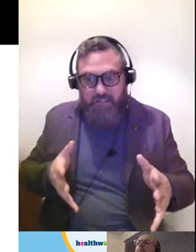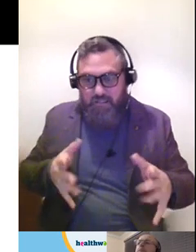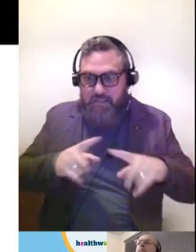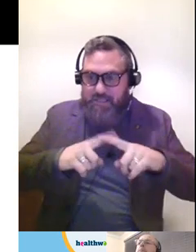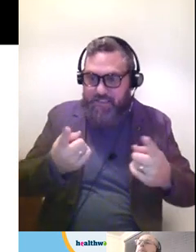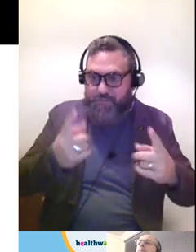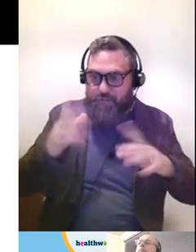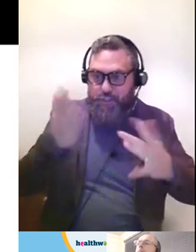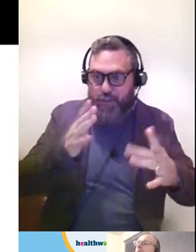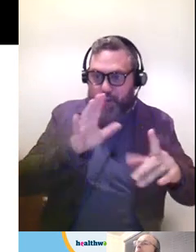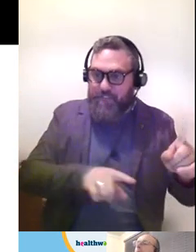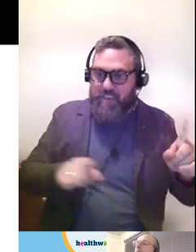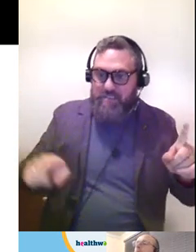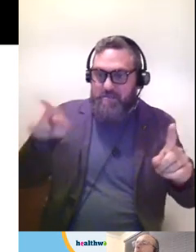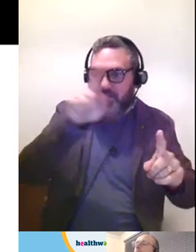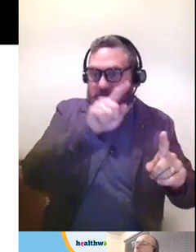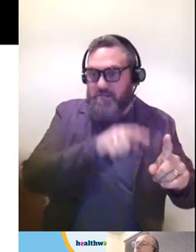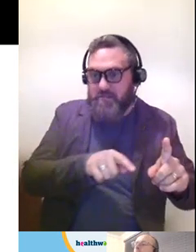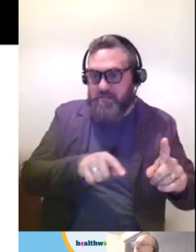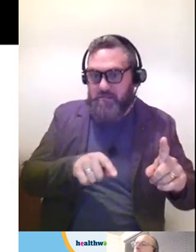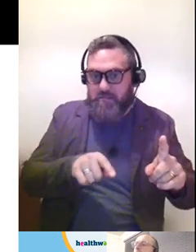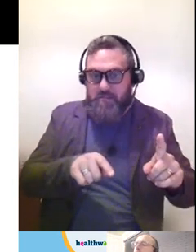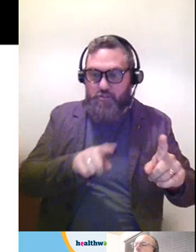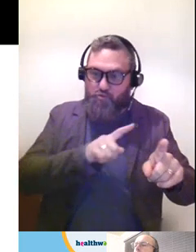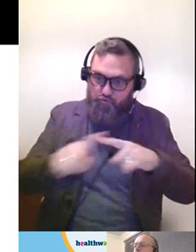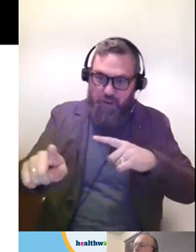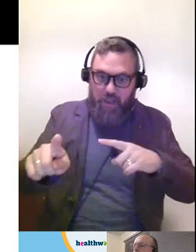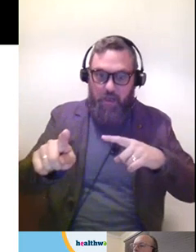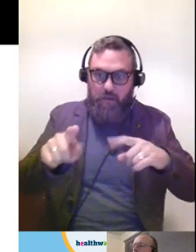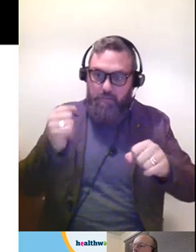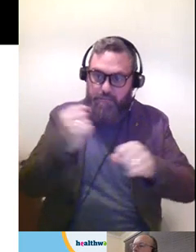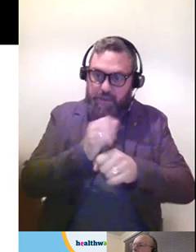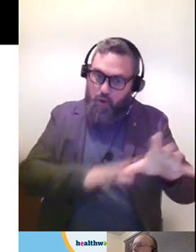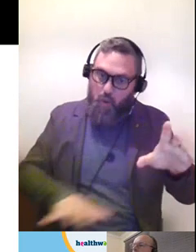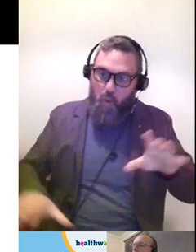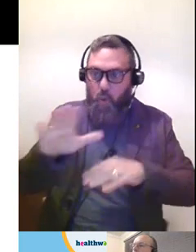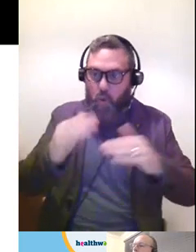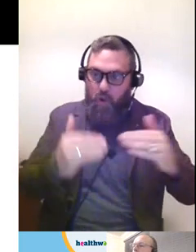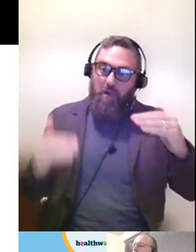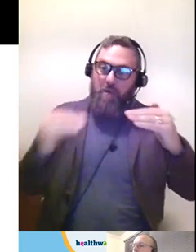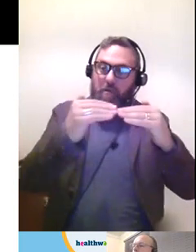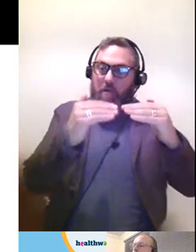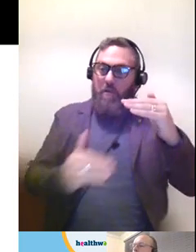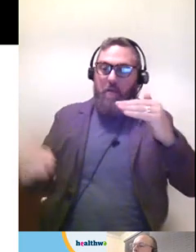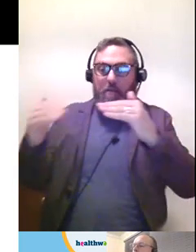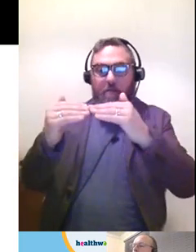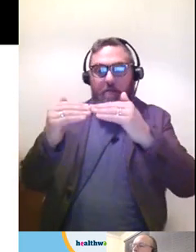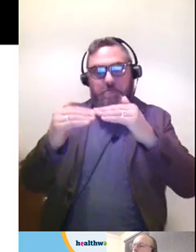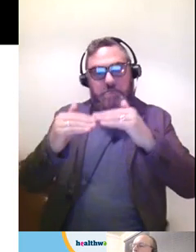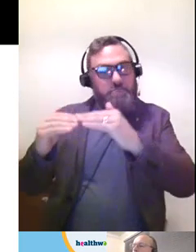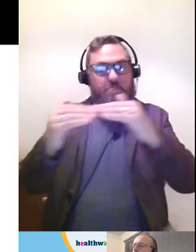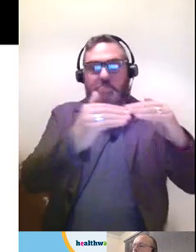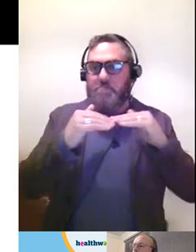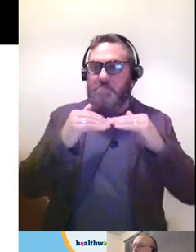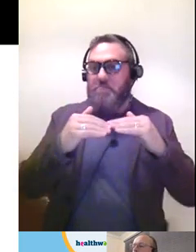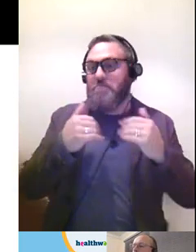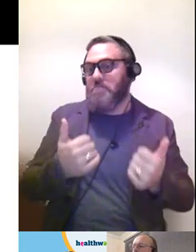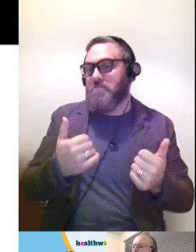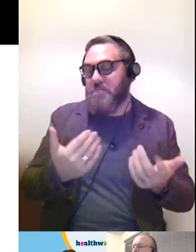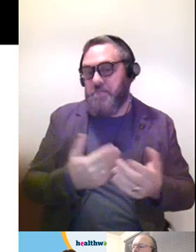services and support that might be available to them. So tackling those inequalities is really important. But also the